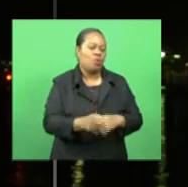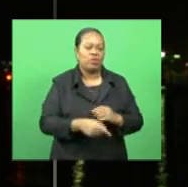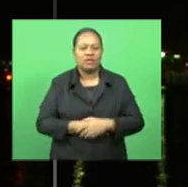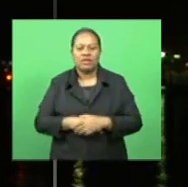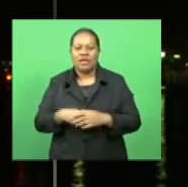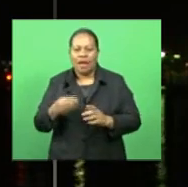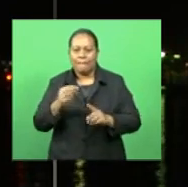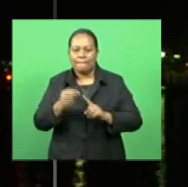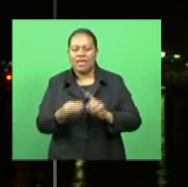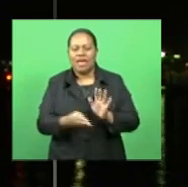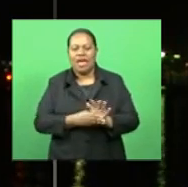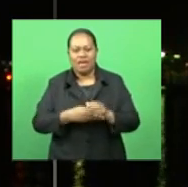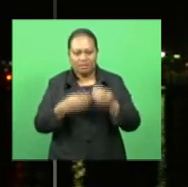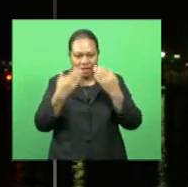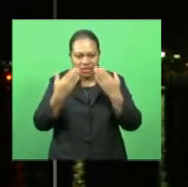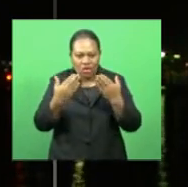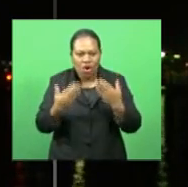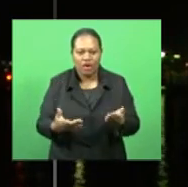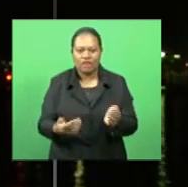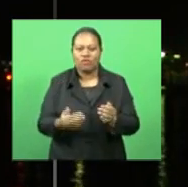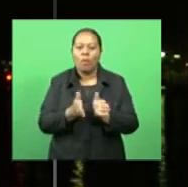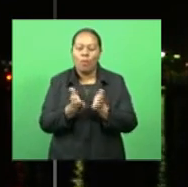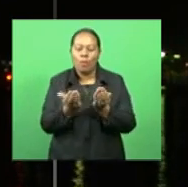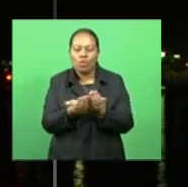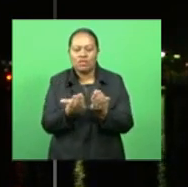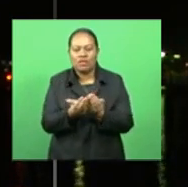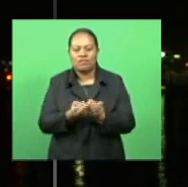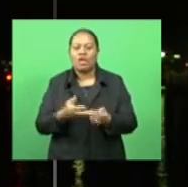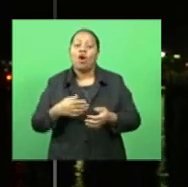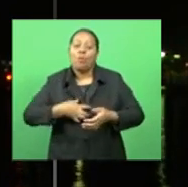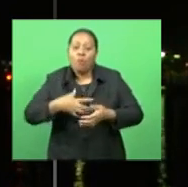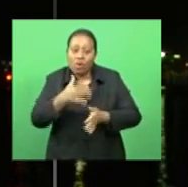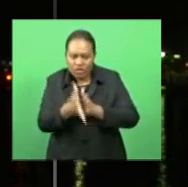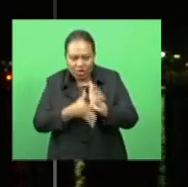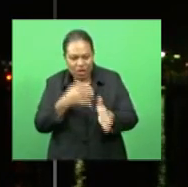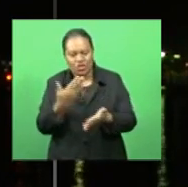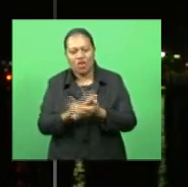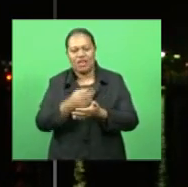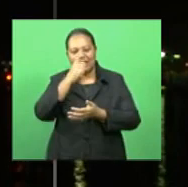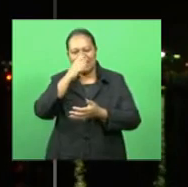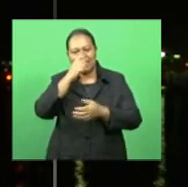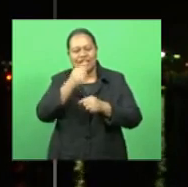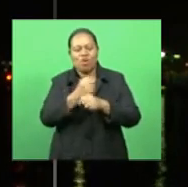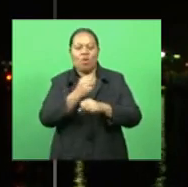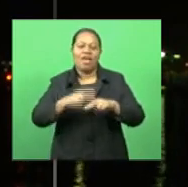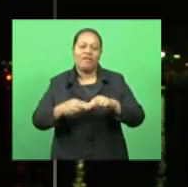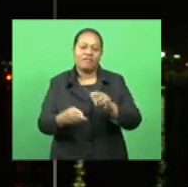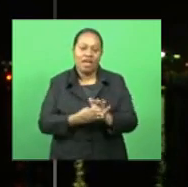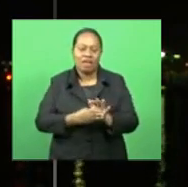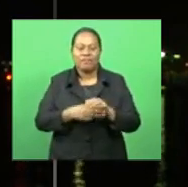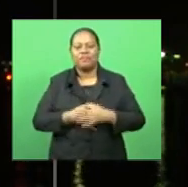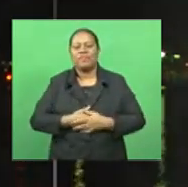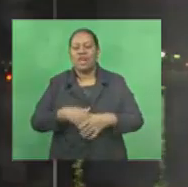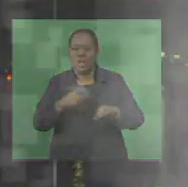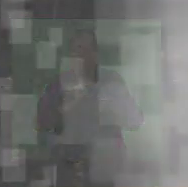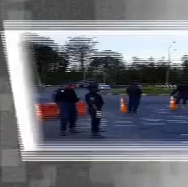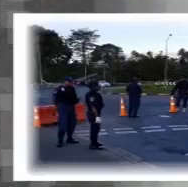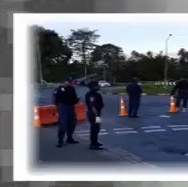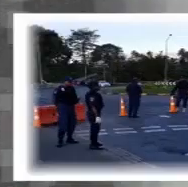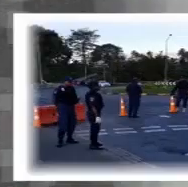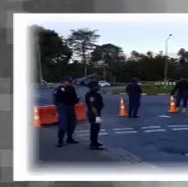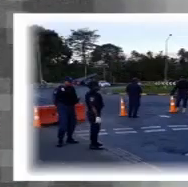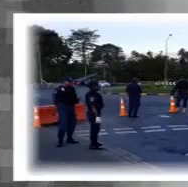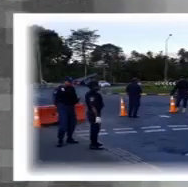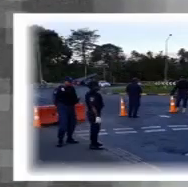extends Ramadan greetings. Now for these stories and others, tune in daily to our sister radio station Gold FM. Our poll question this week we're